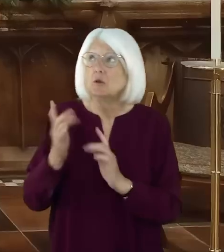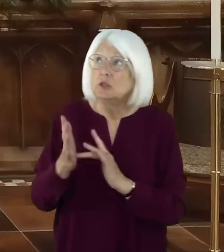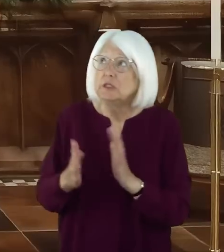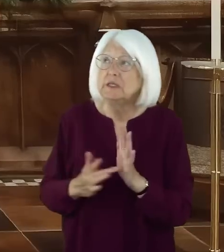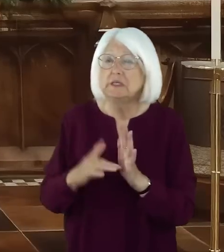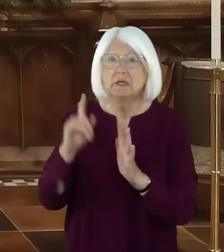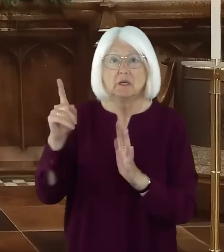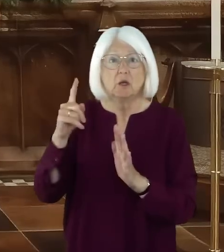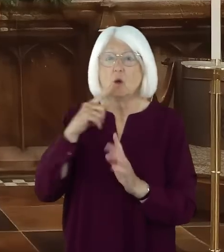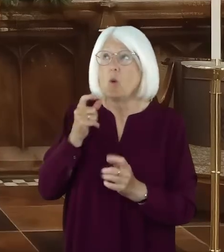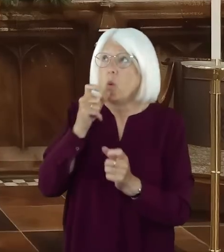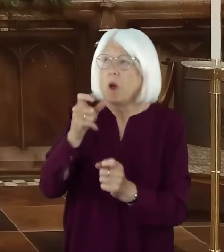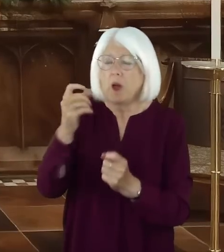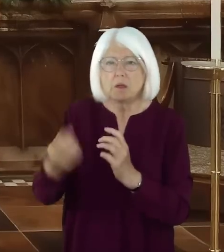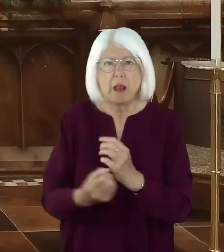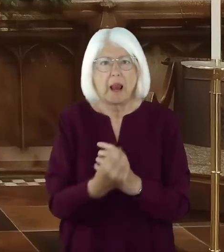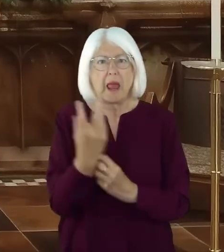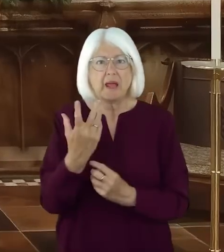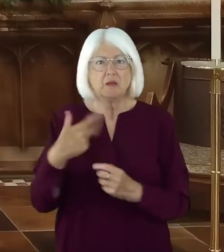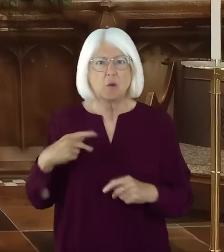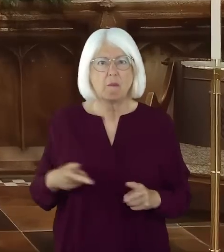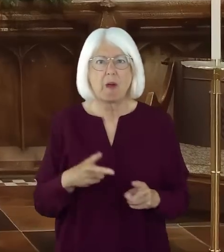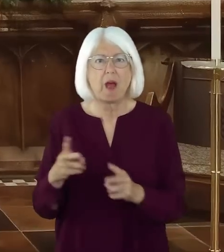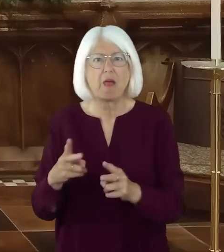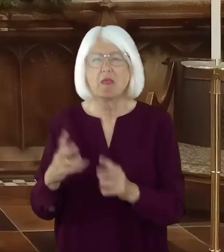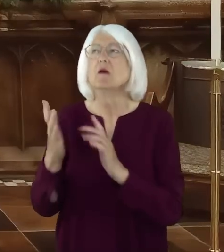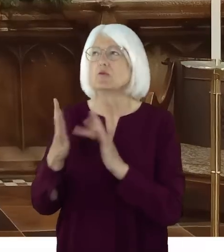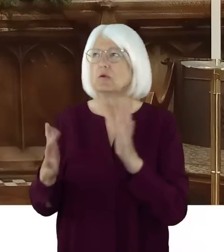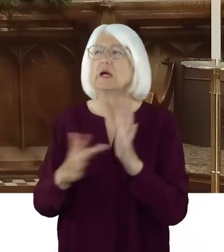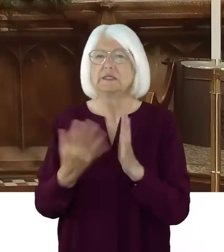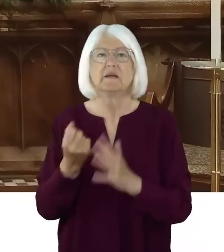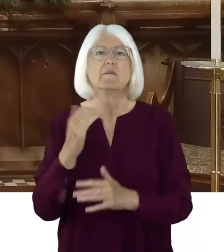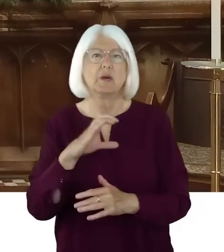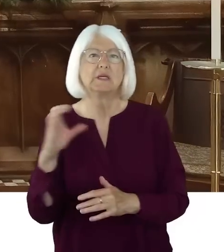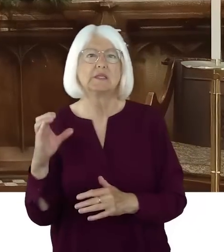Lord Jesus, your word is a light to our path. Christ, have mercy.